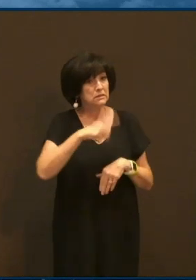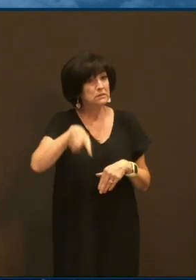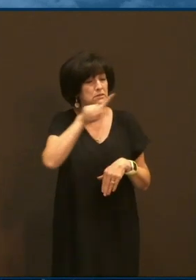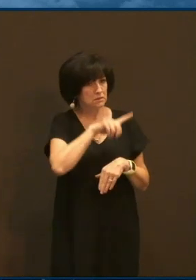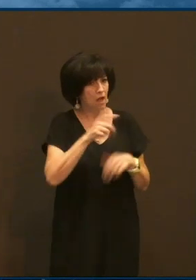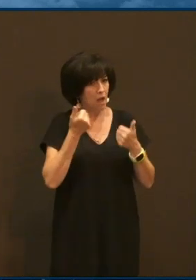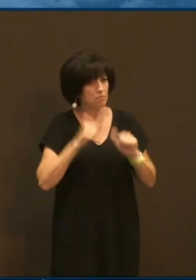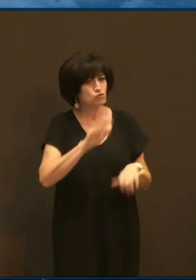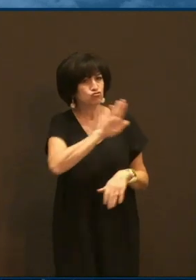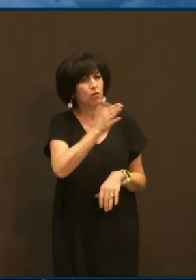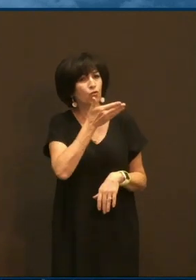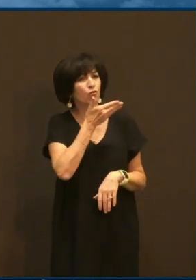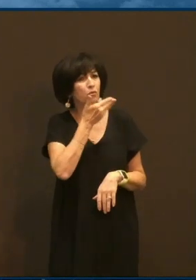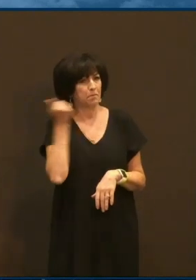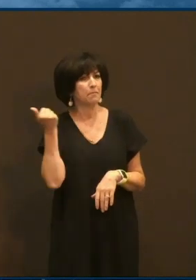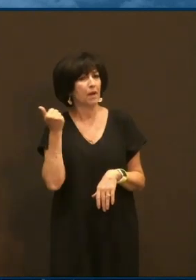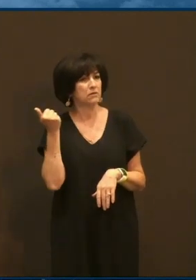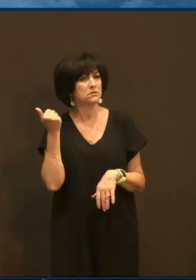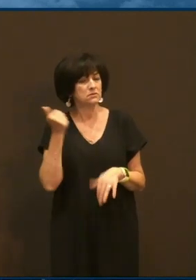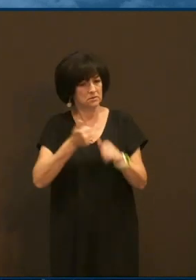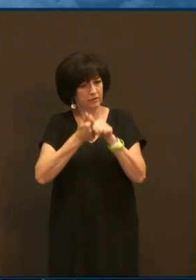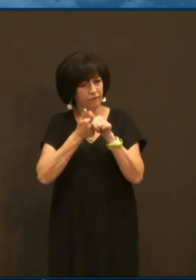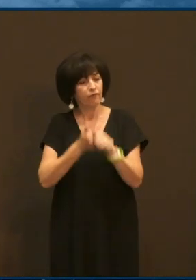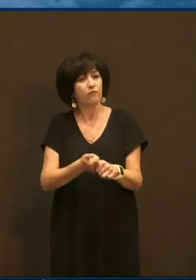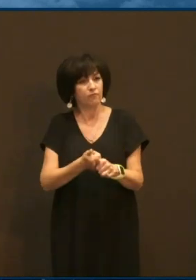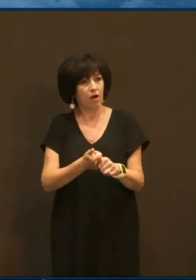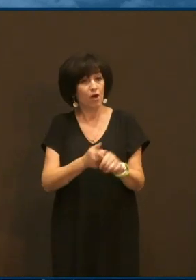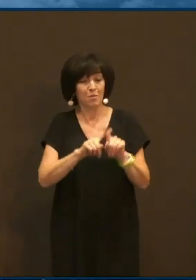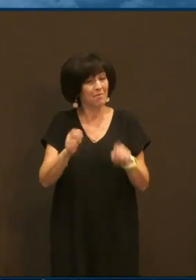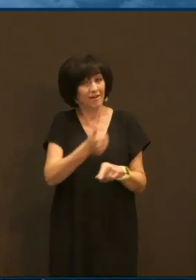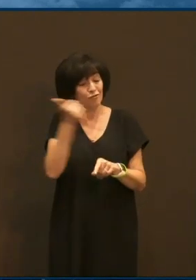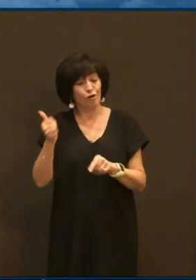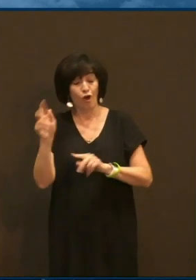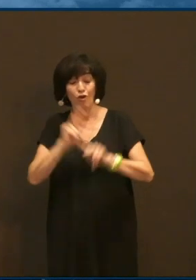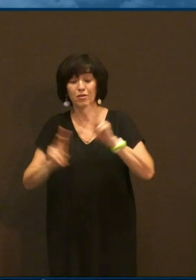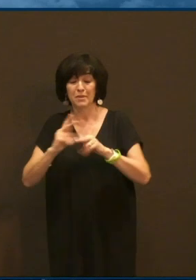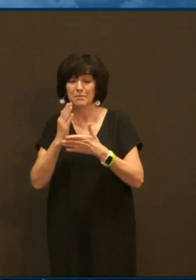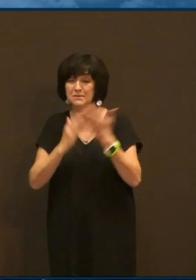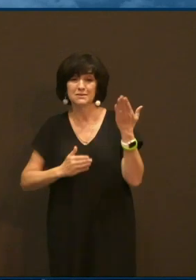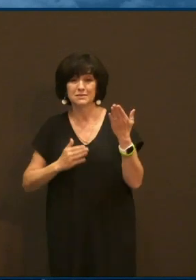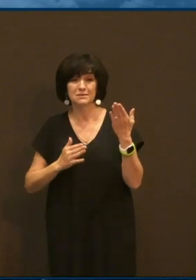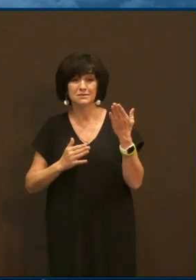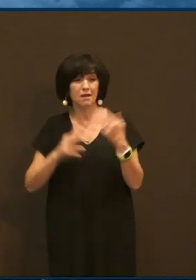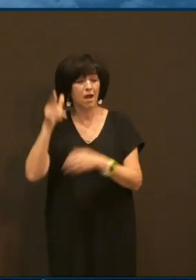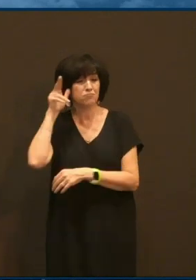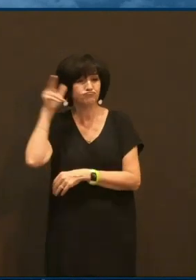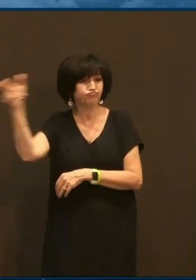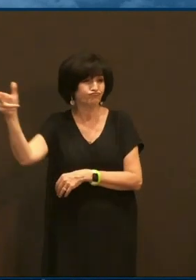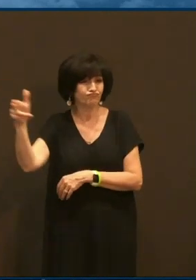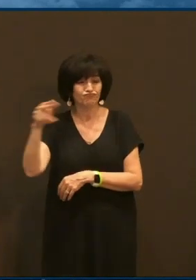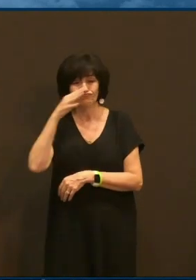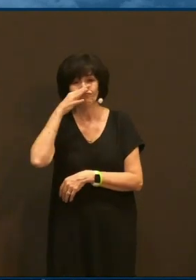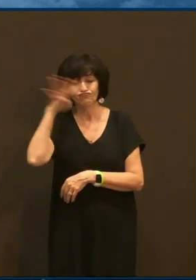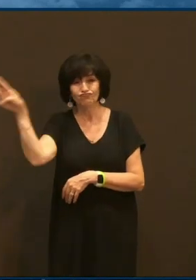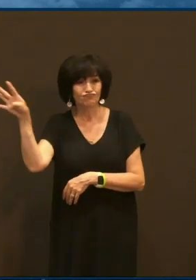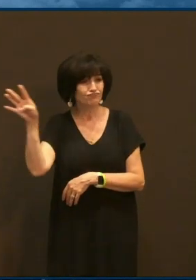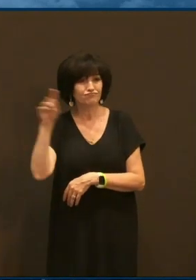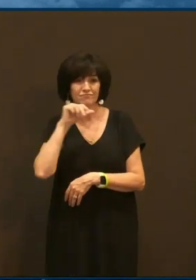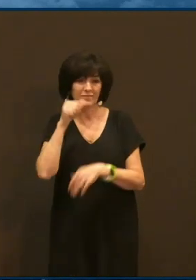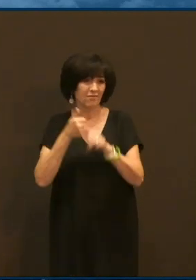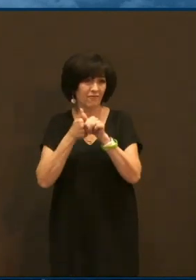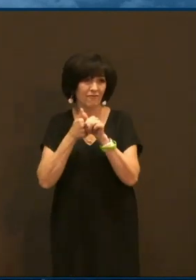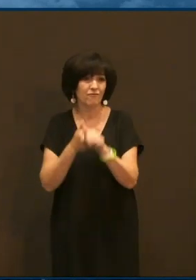is right, but we also know of a number of examples where, again, social distancing and face covering guidance is